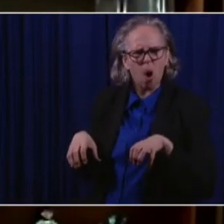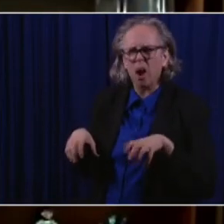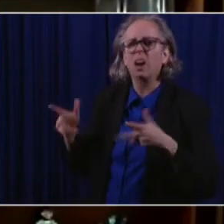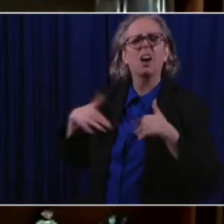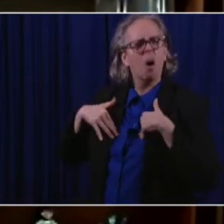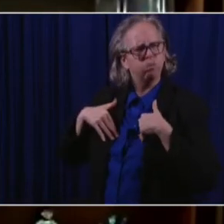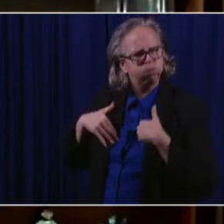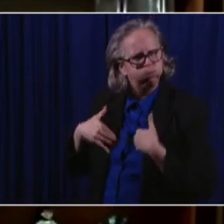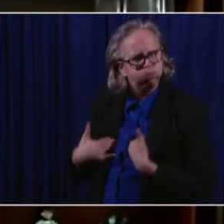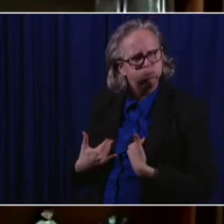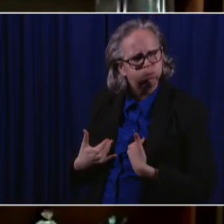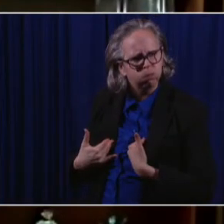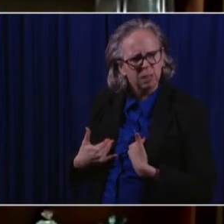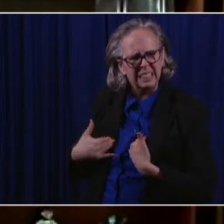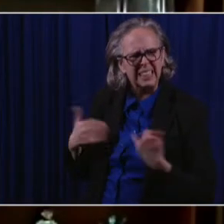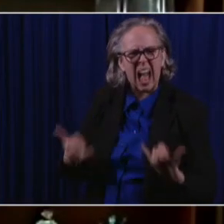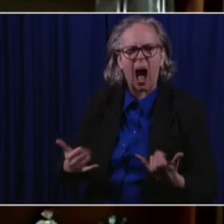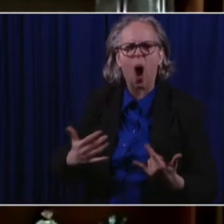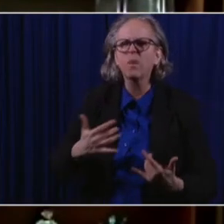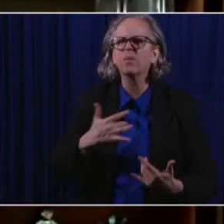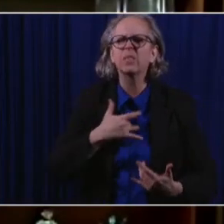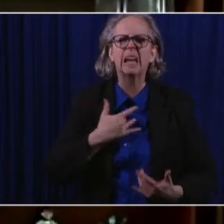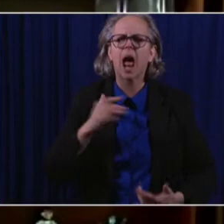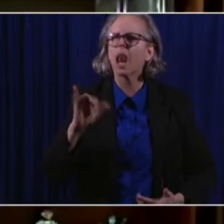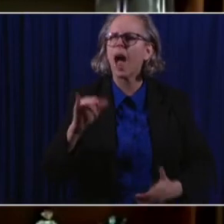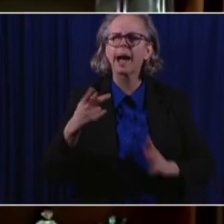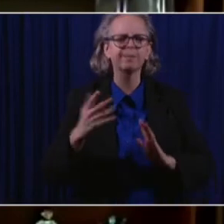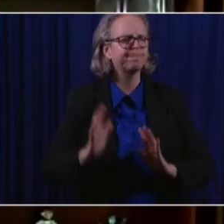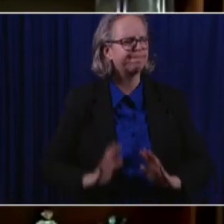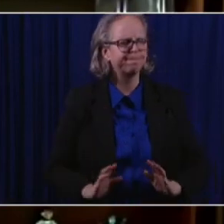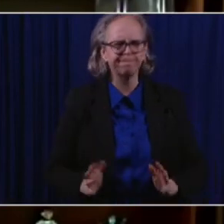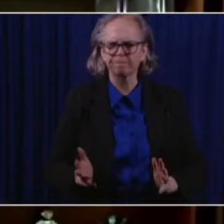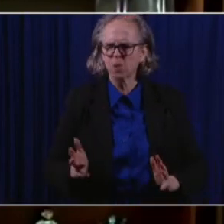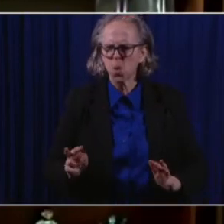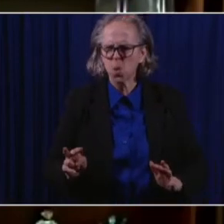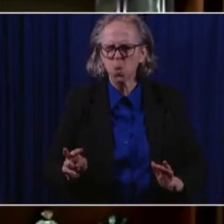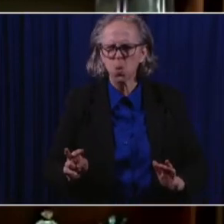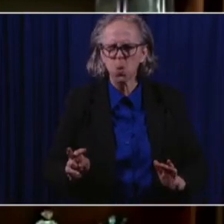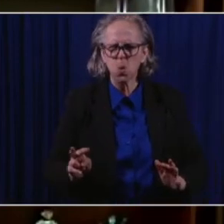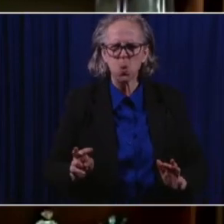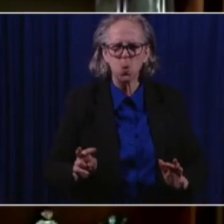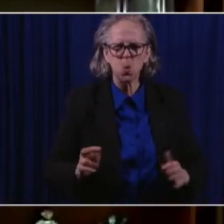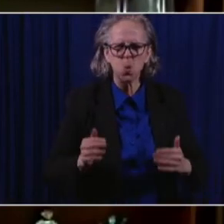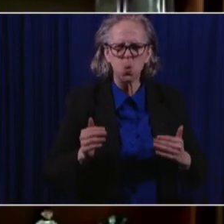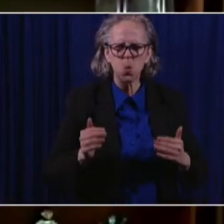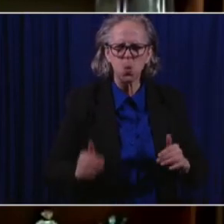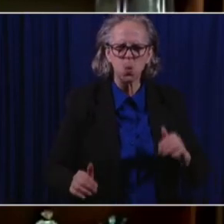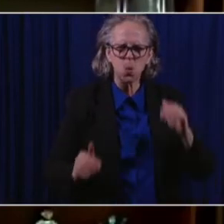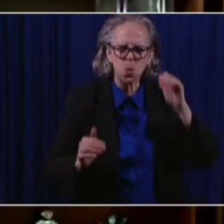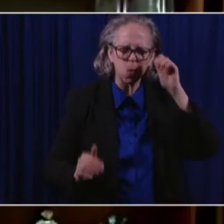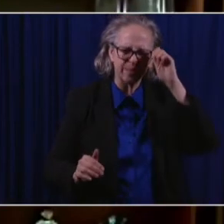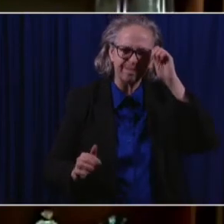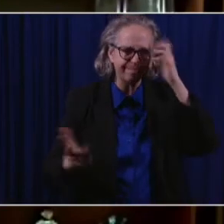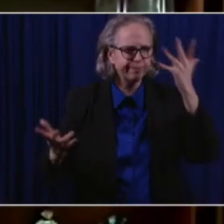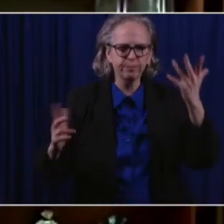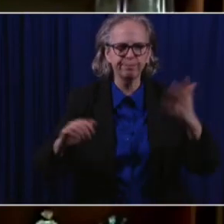palpable. And the other thing I finally mentioned is that within our system, we're reactivating our crisis standard of care committee as we consider the fact that we